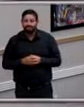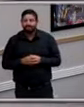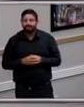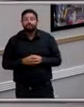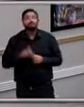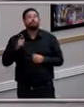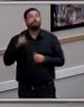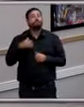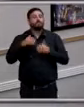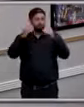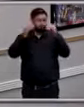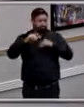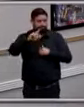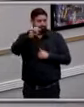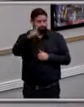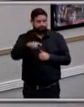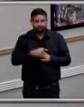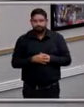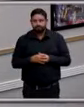Okay.